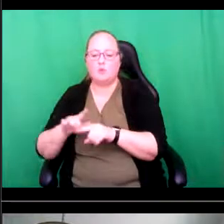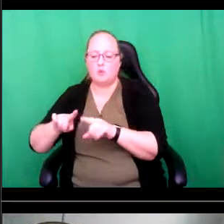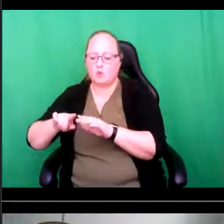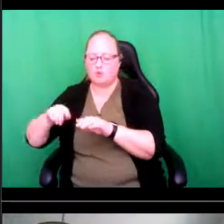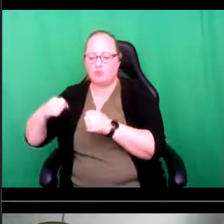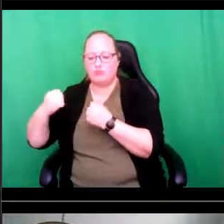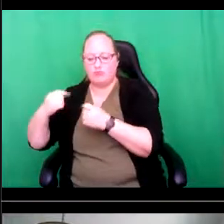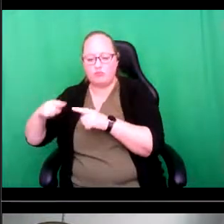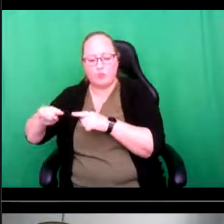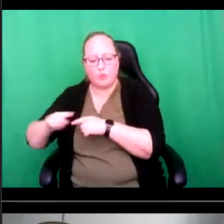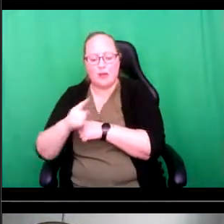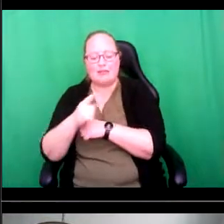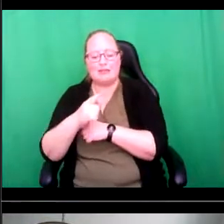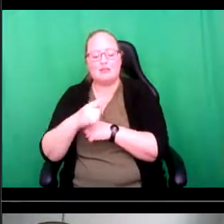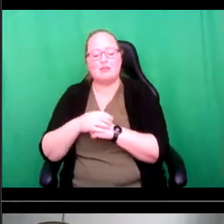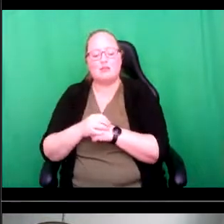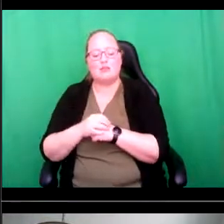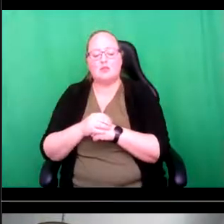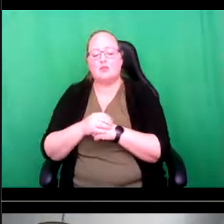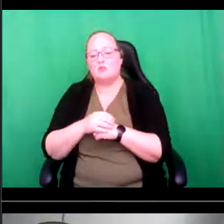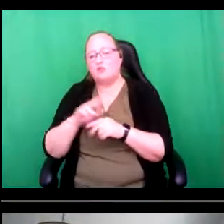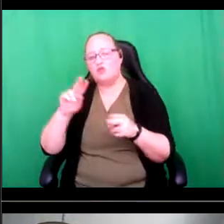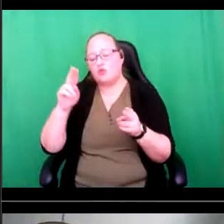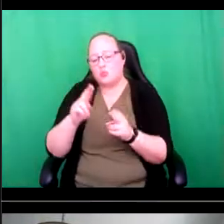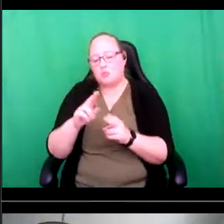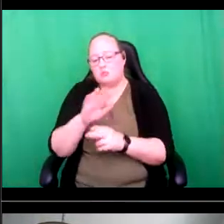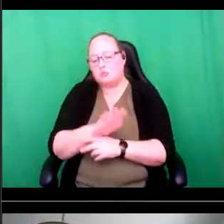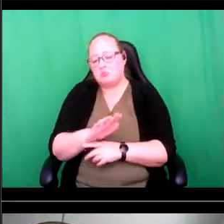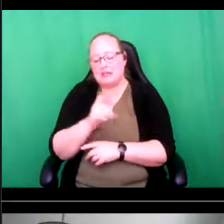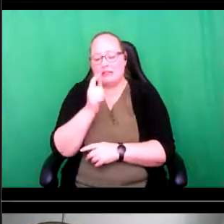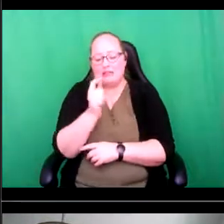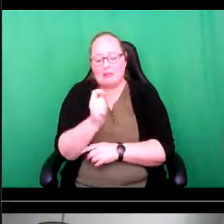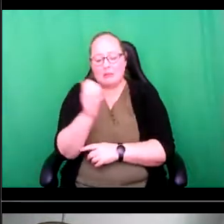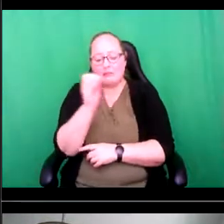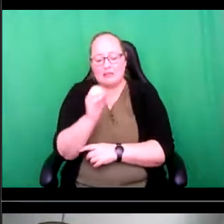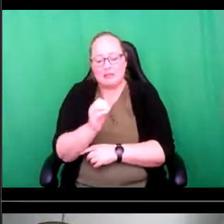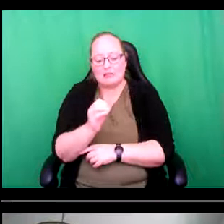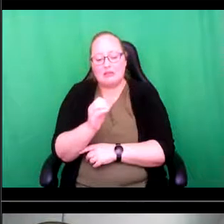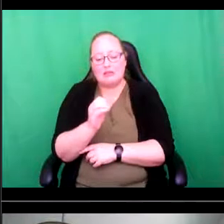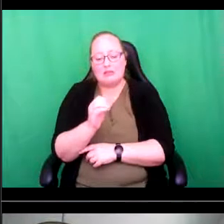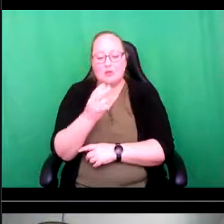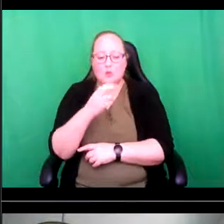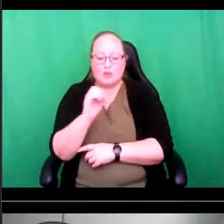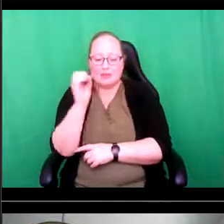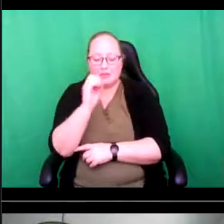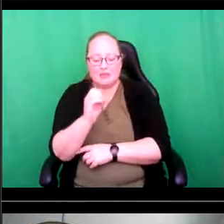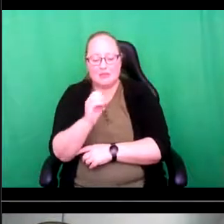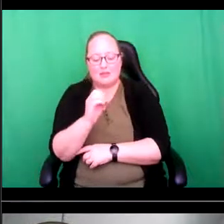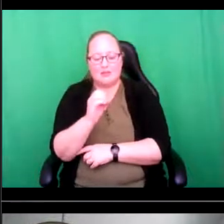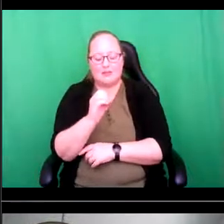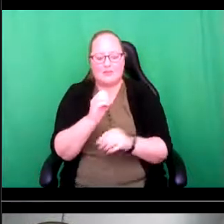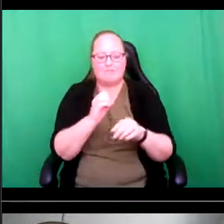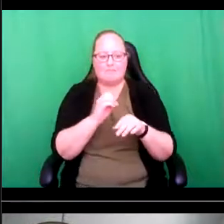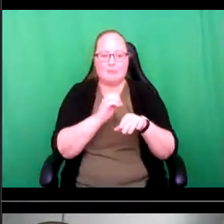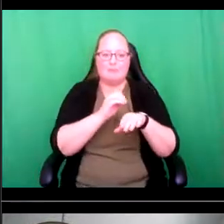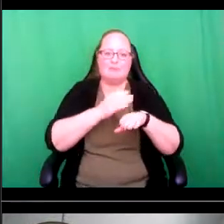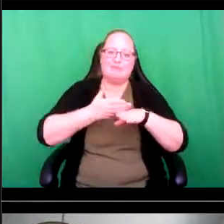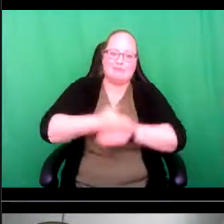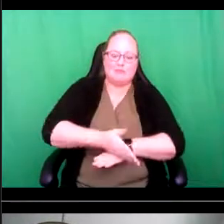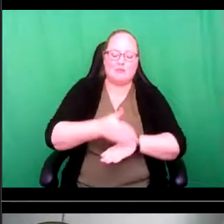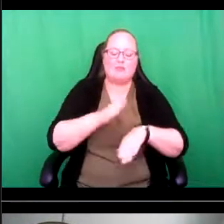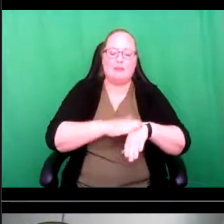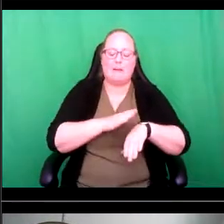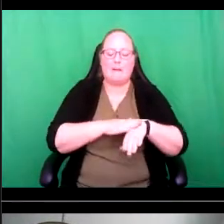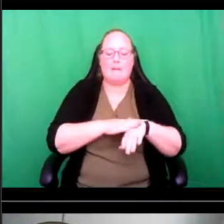20% in the morning peak hour, and around 10% outside of peak hours. So it very much depends